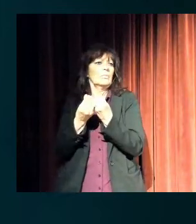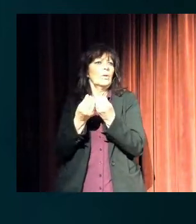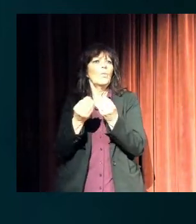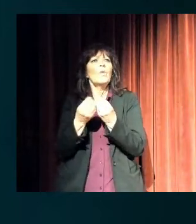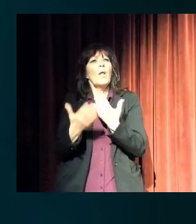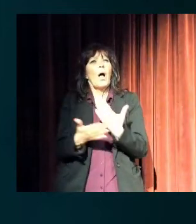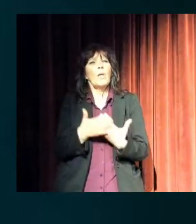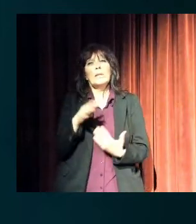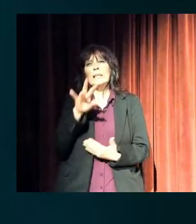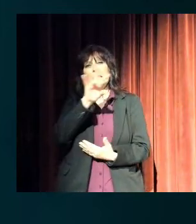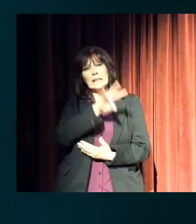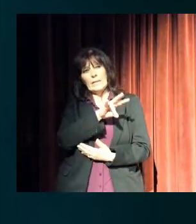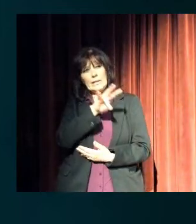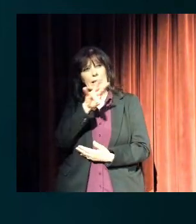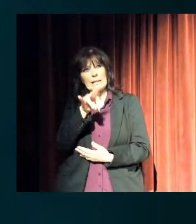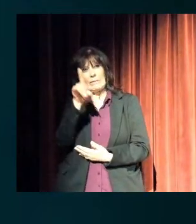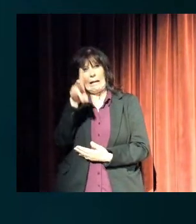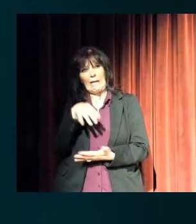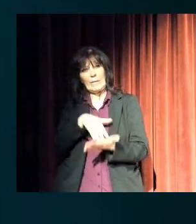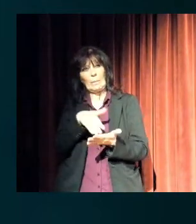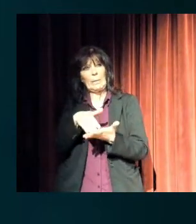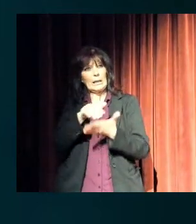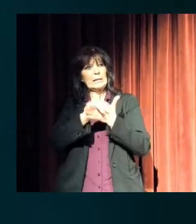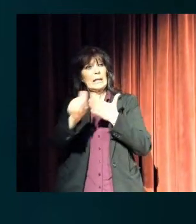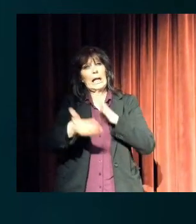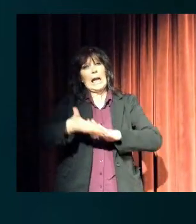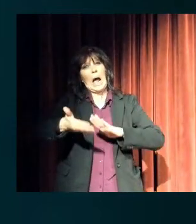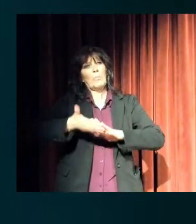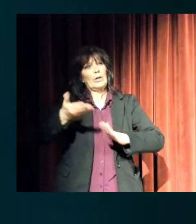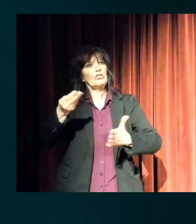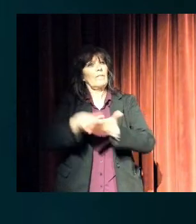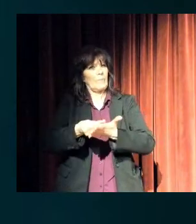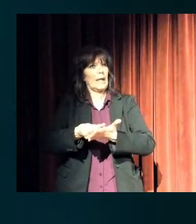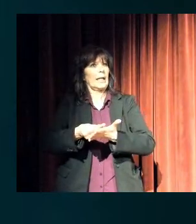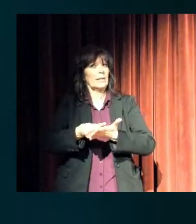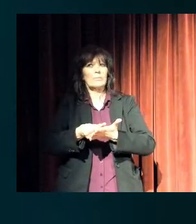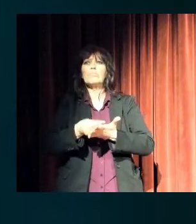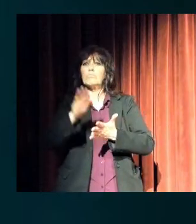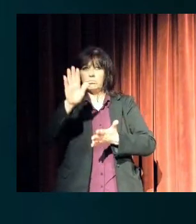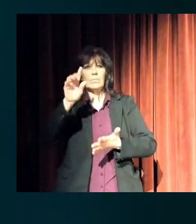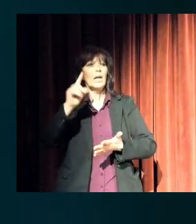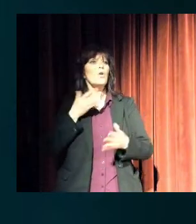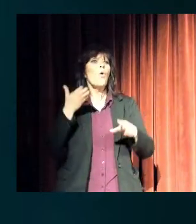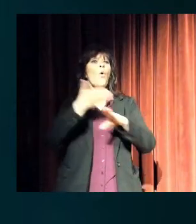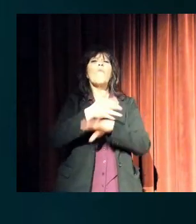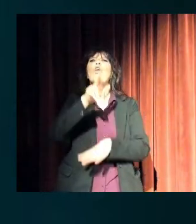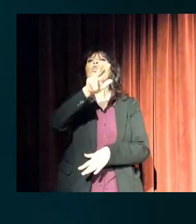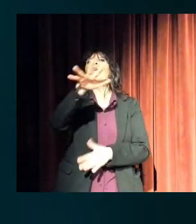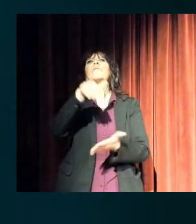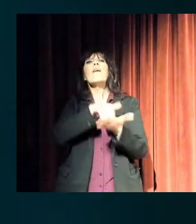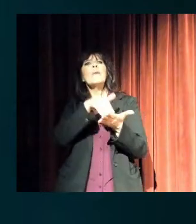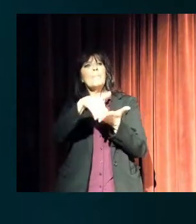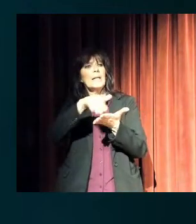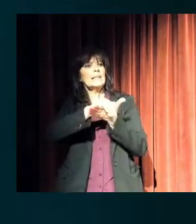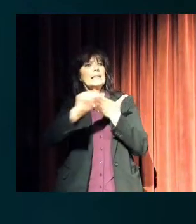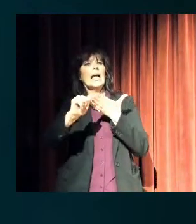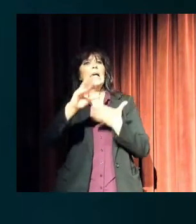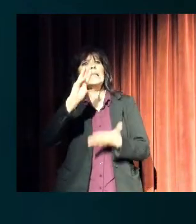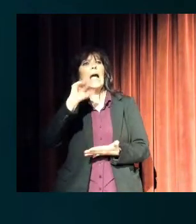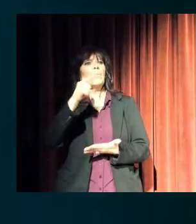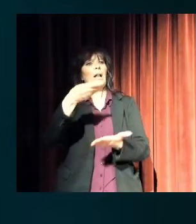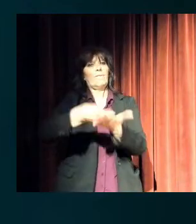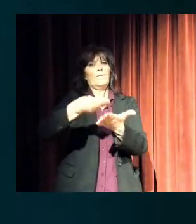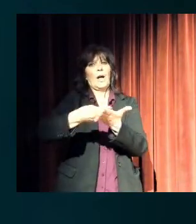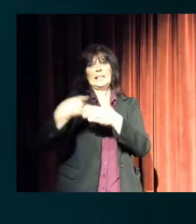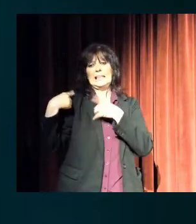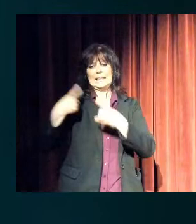with nearly $77.5 million in operational funding and over $35 million in capital funding